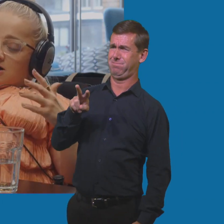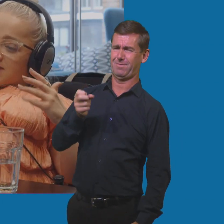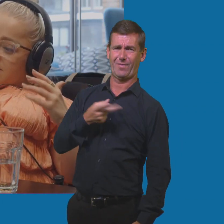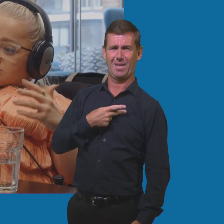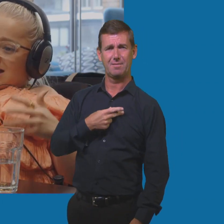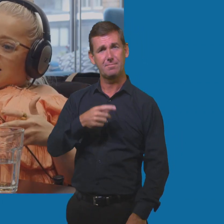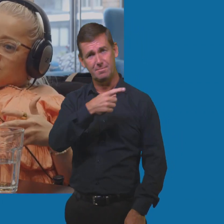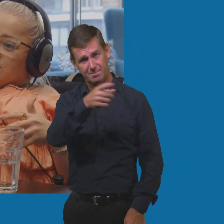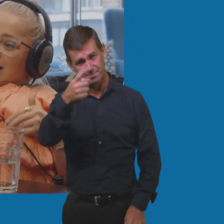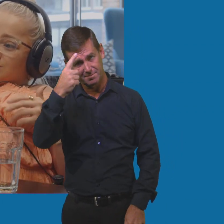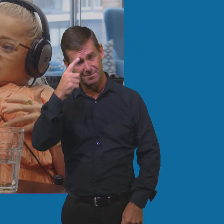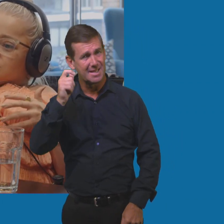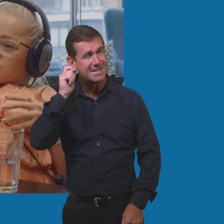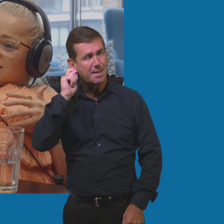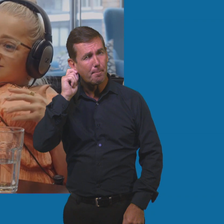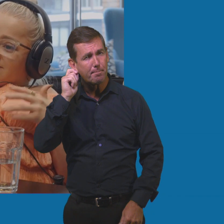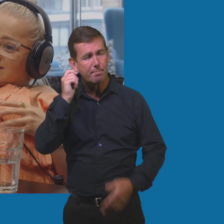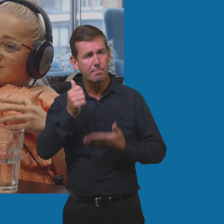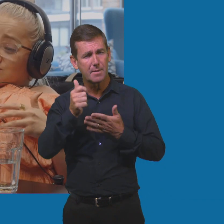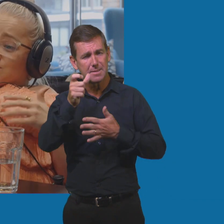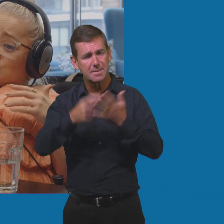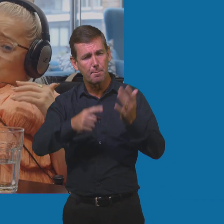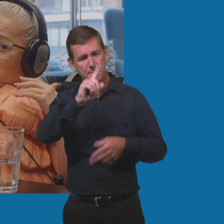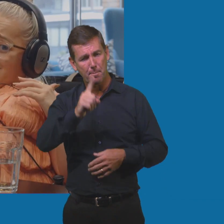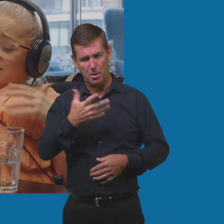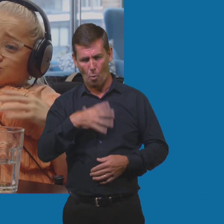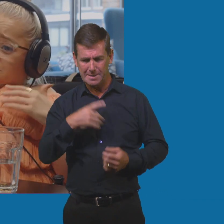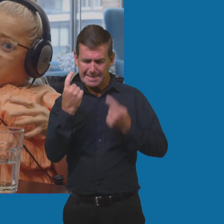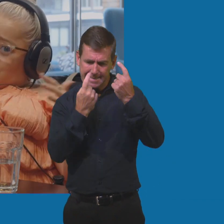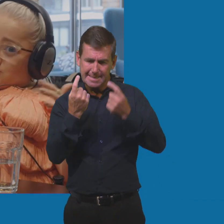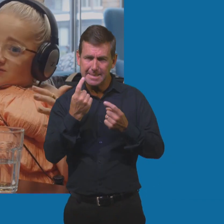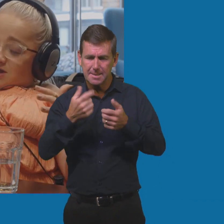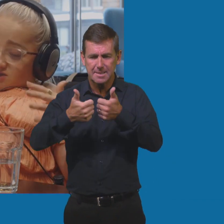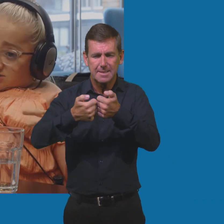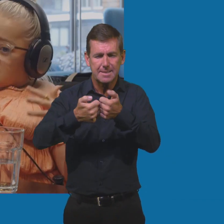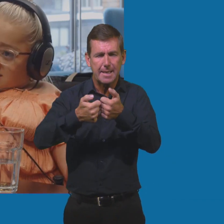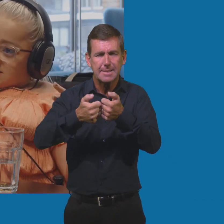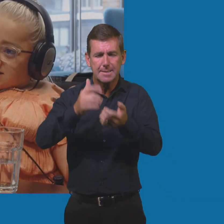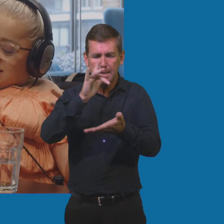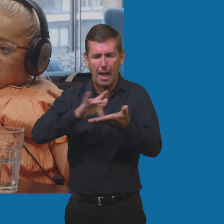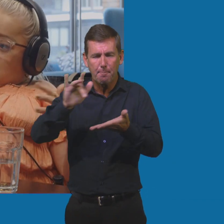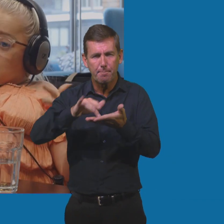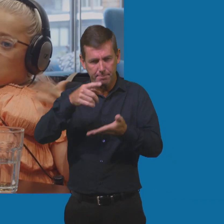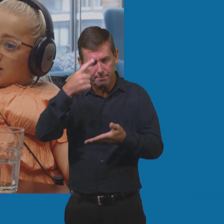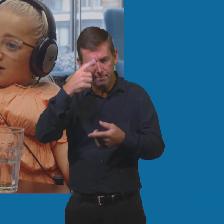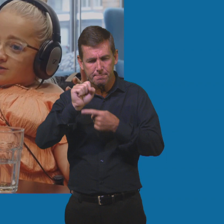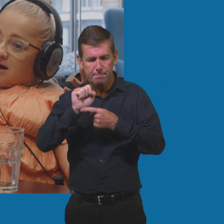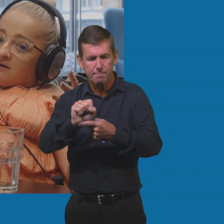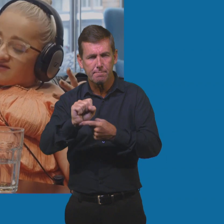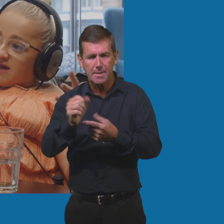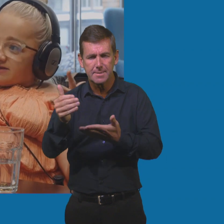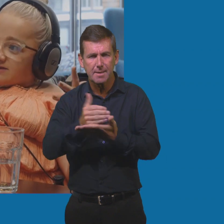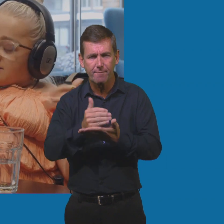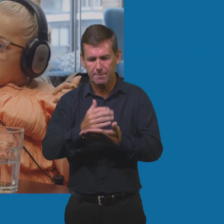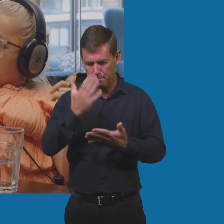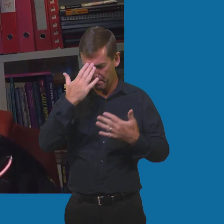to safeguard their mental health, and also just to kind of navigate some of the major pitfalls that are still existing on